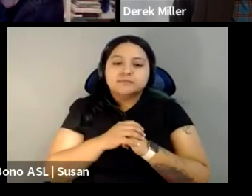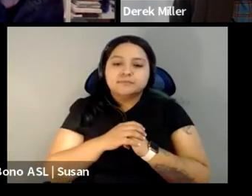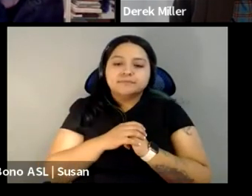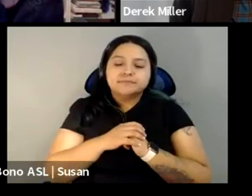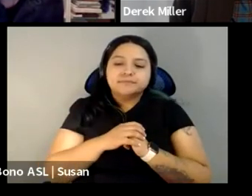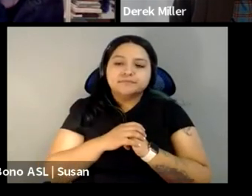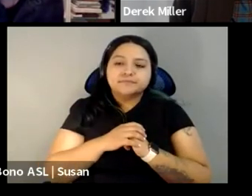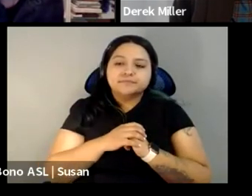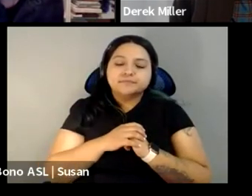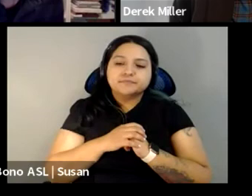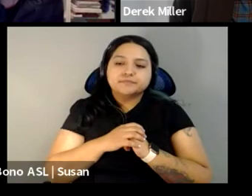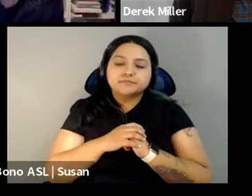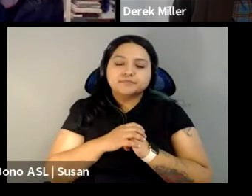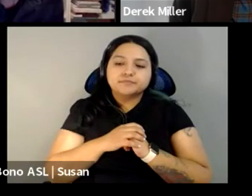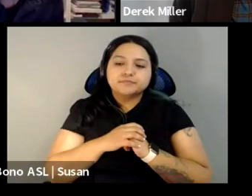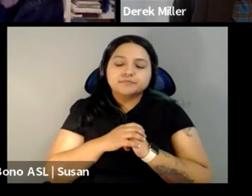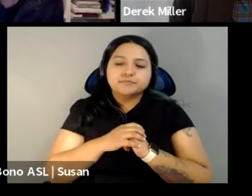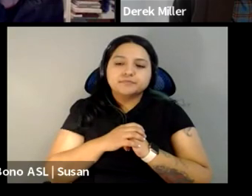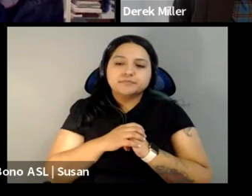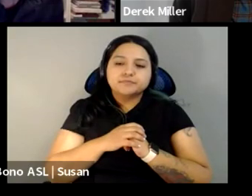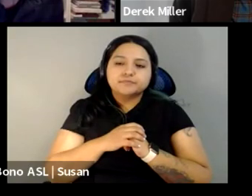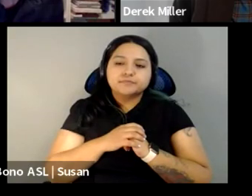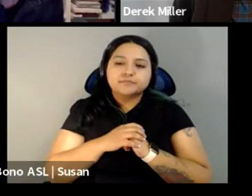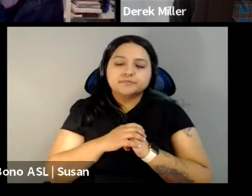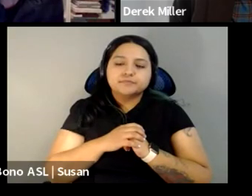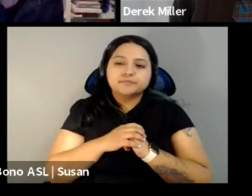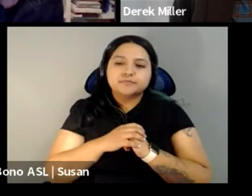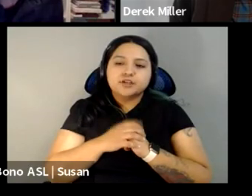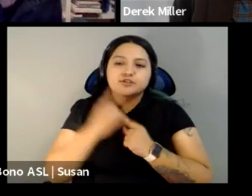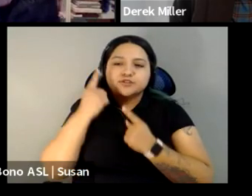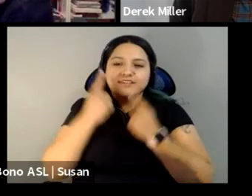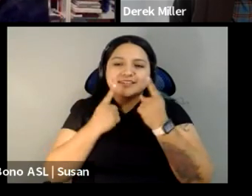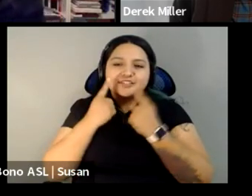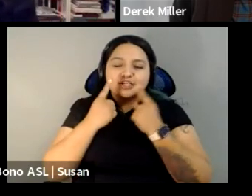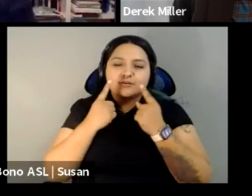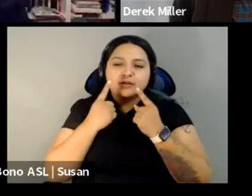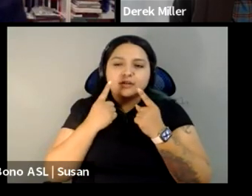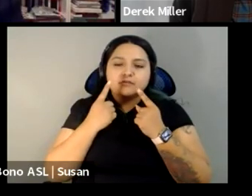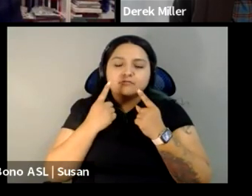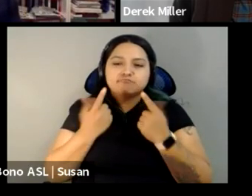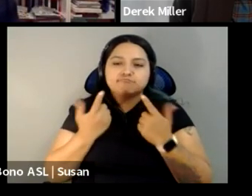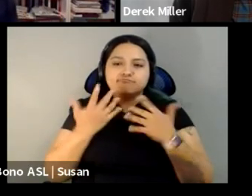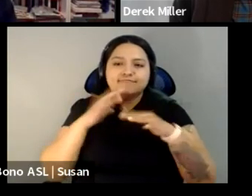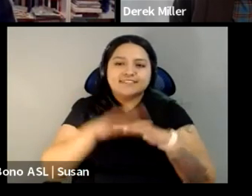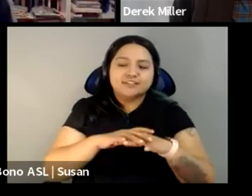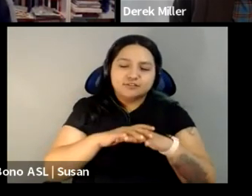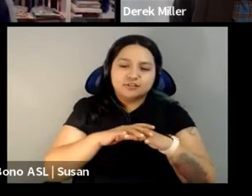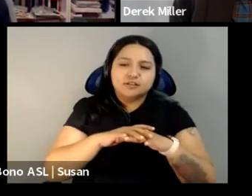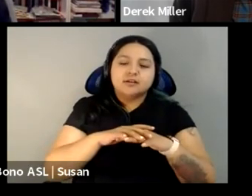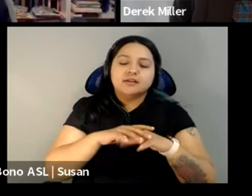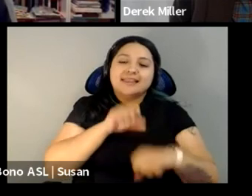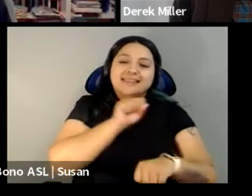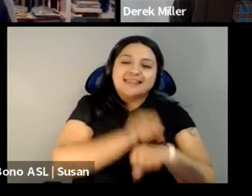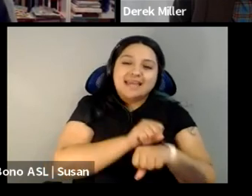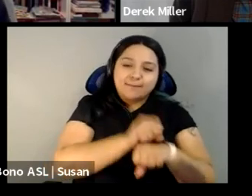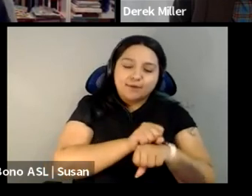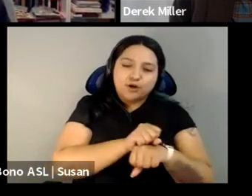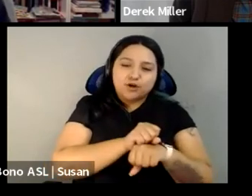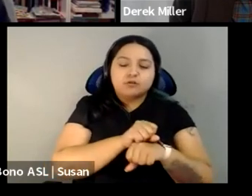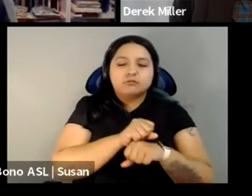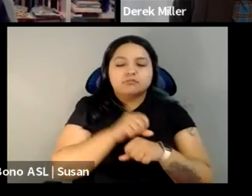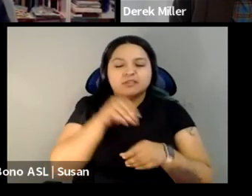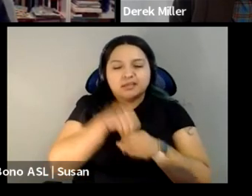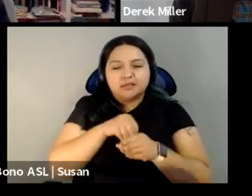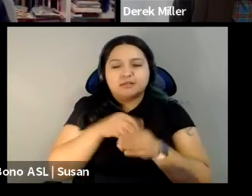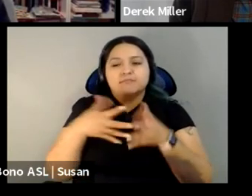and on thinking about an integrated legal history of labor in the American theater more carefully. So the